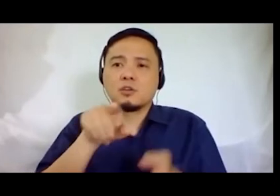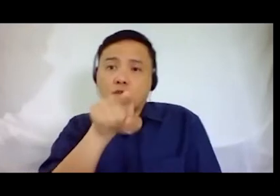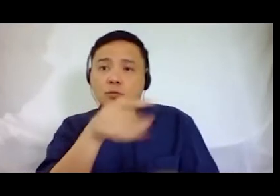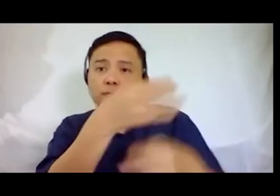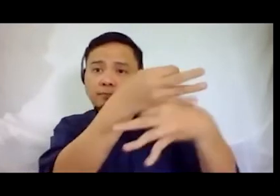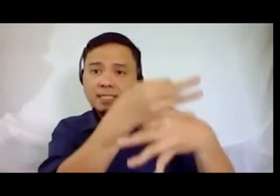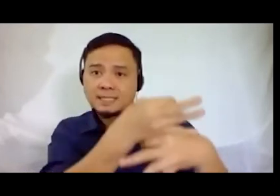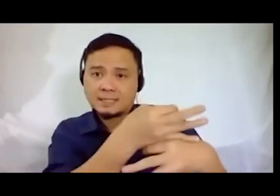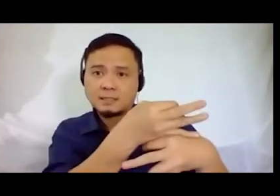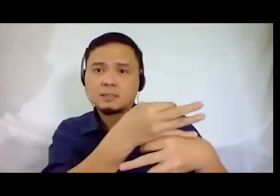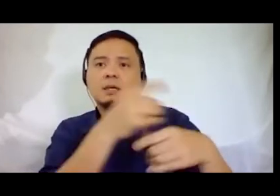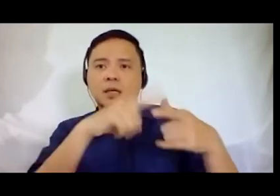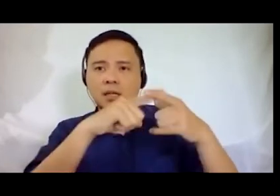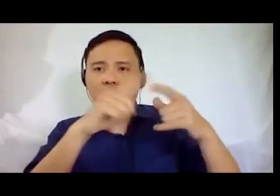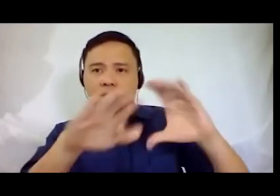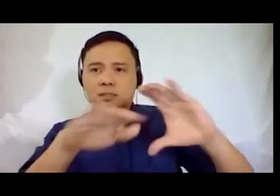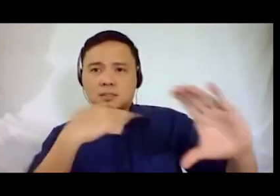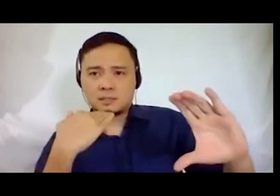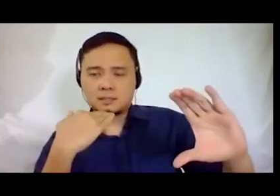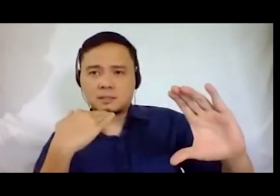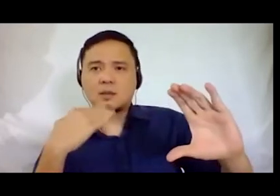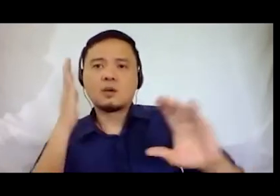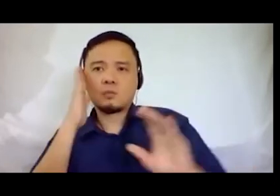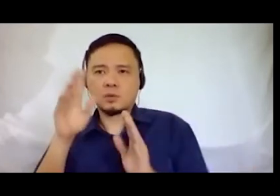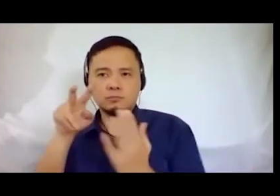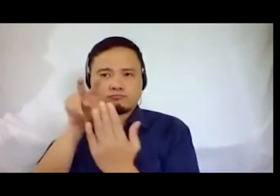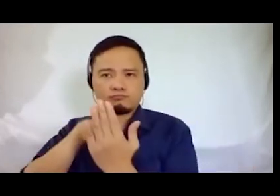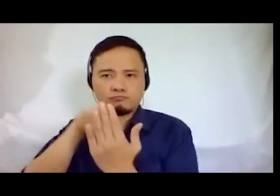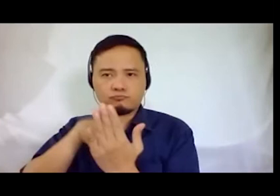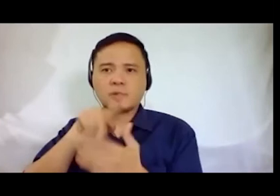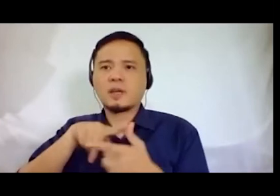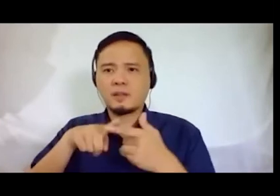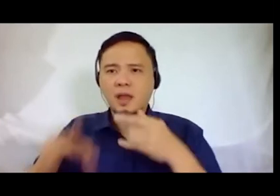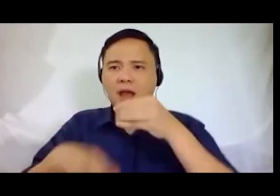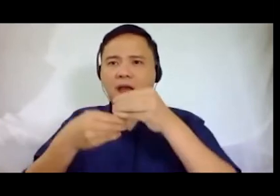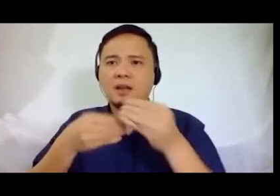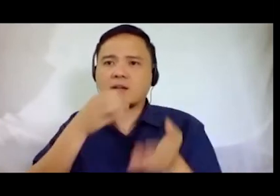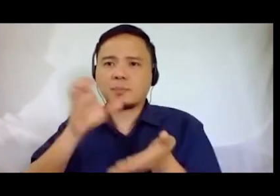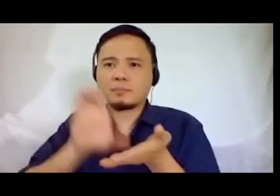it to me, then I'll look at that and make any final corrections.